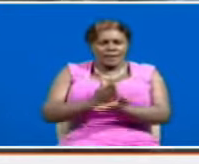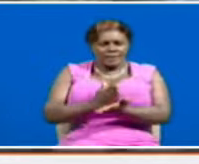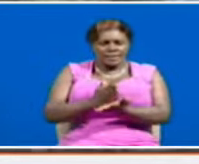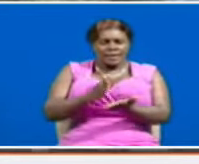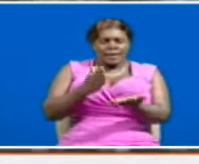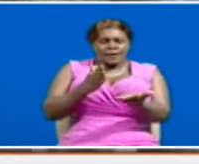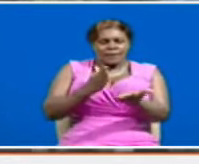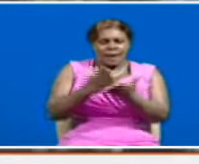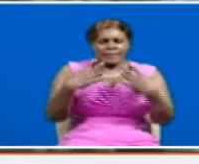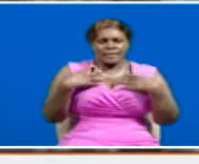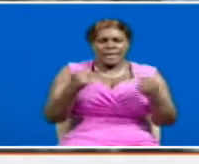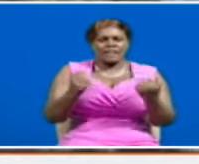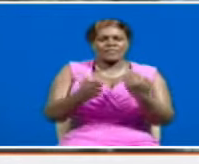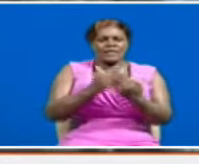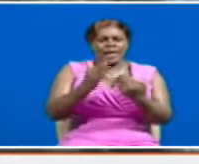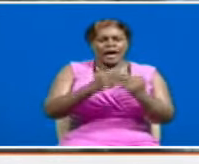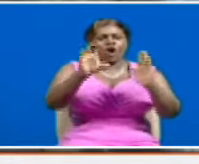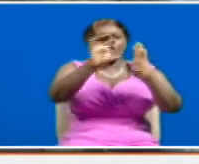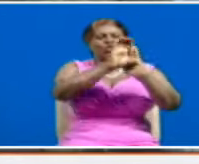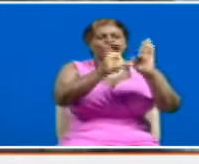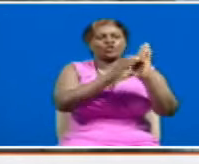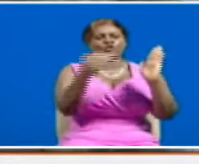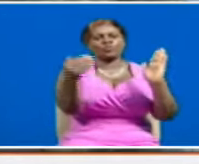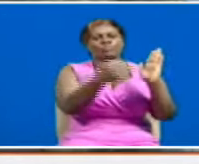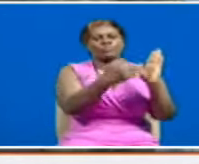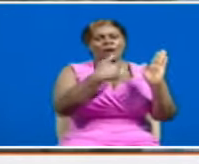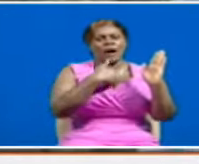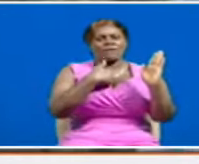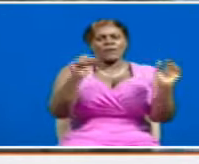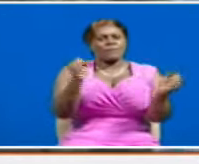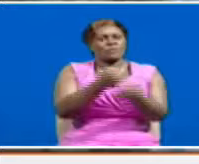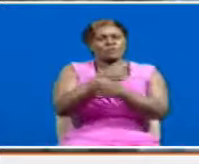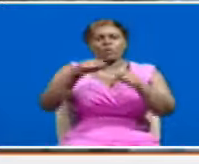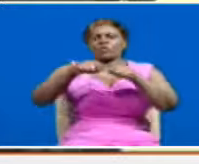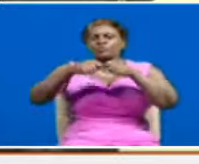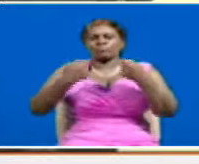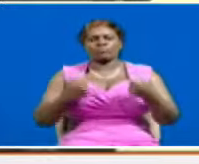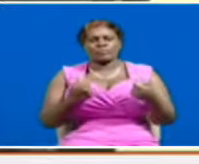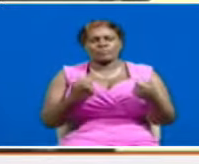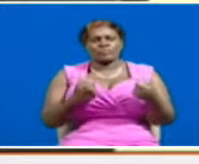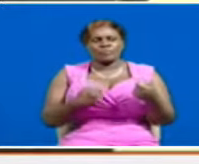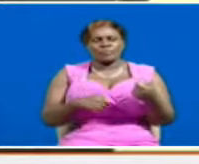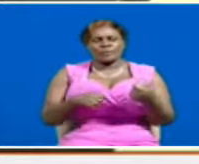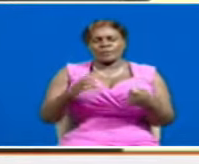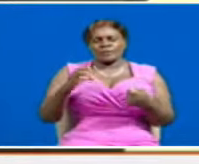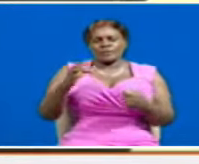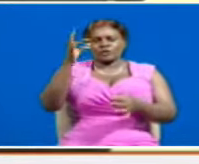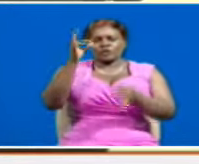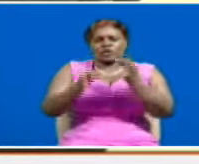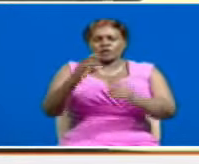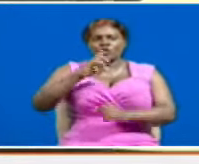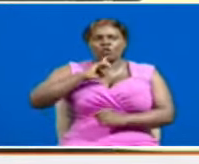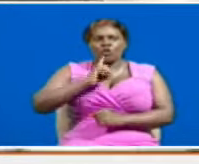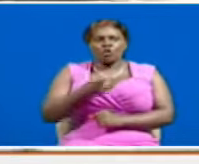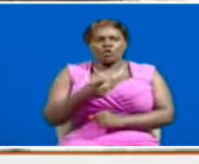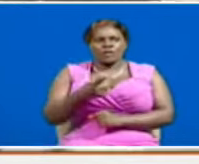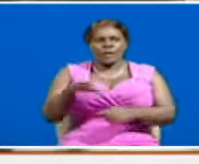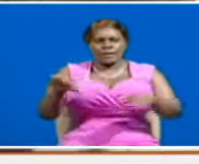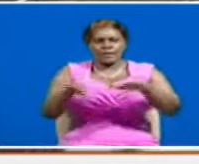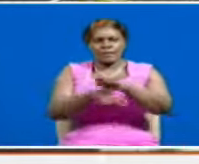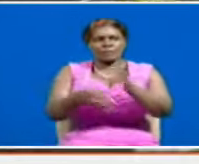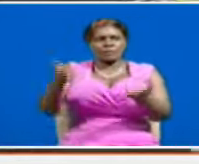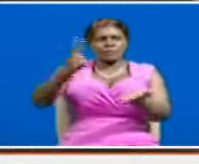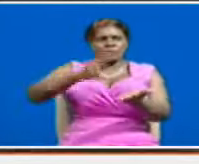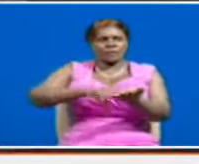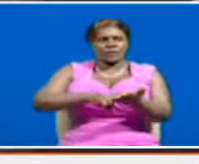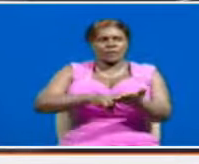right to health care is a constitutional right and it will not be violated by anyone. Justice Odeni directed the court's deputy registrar,